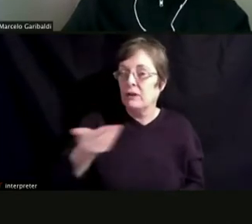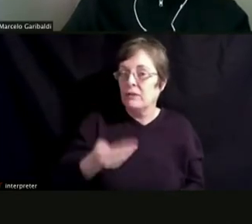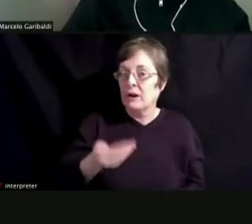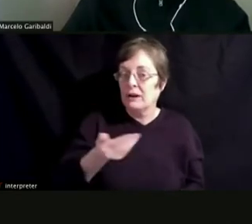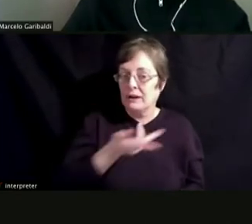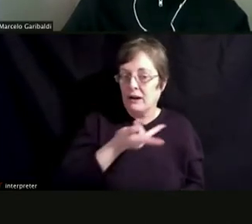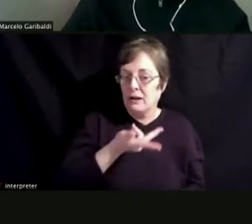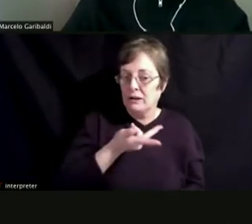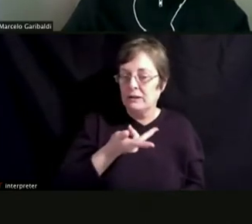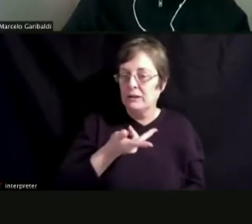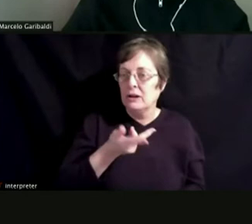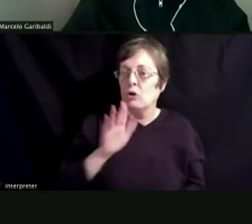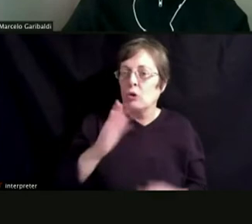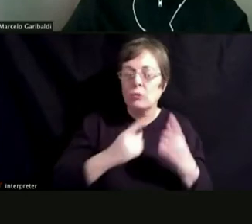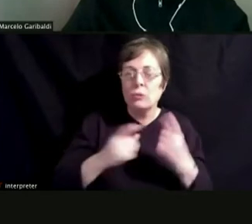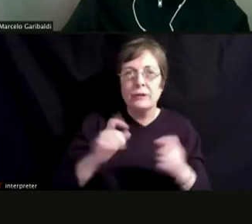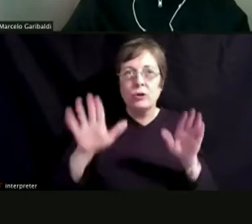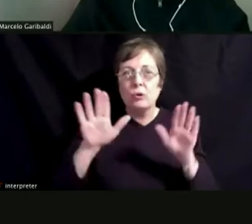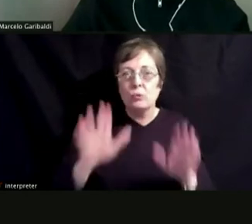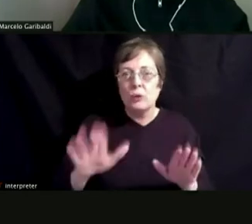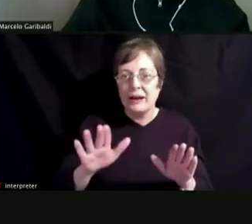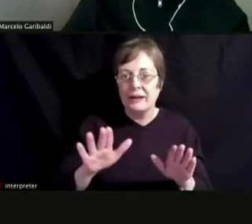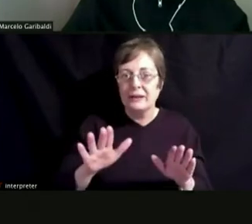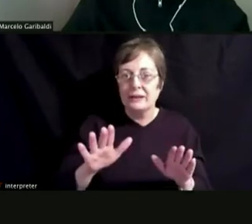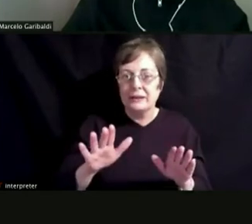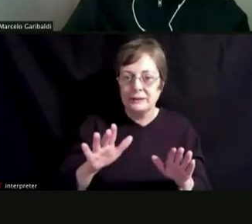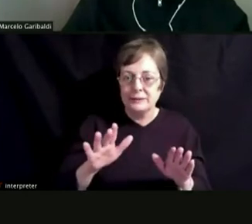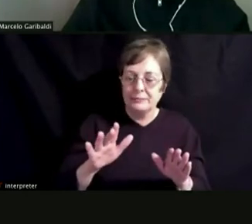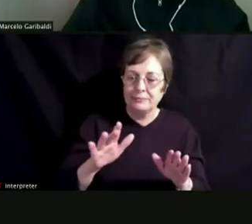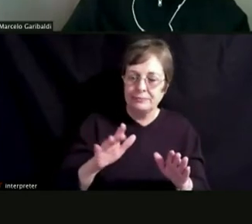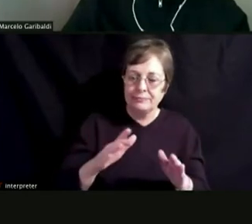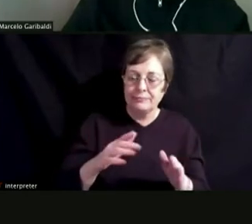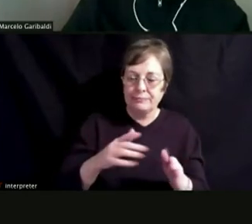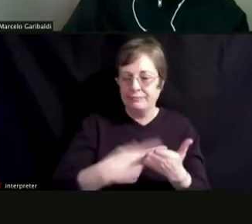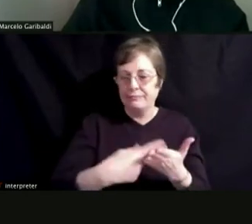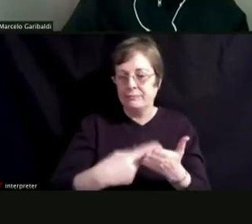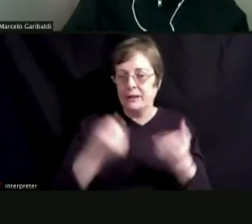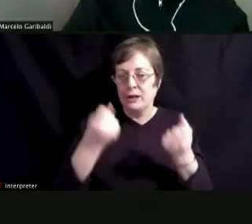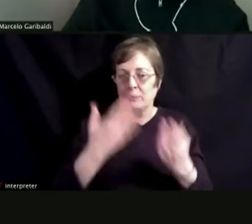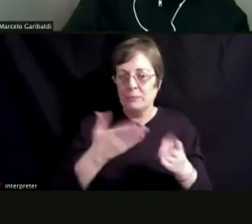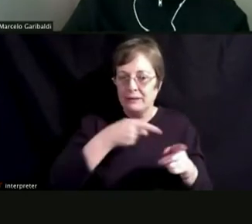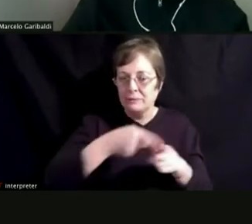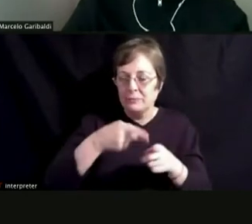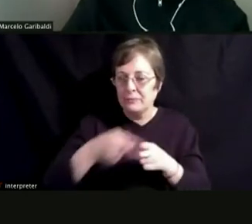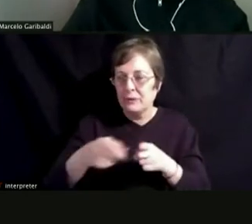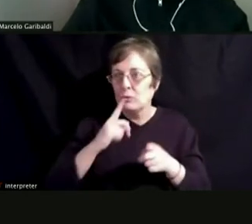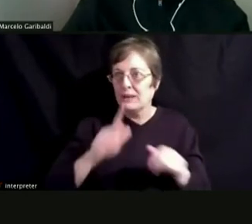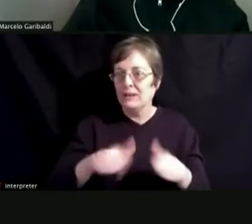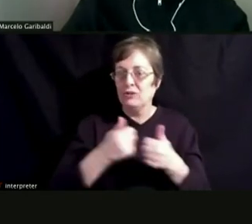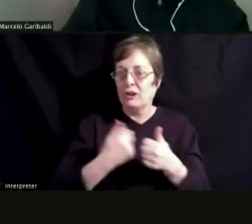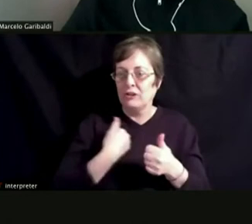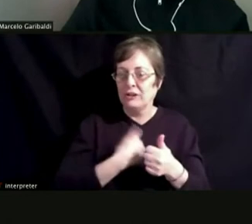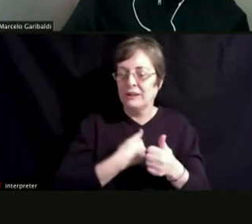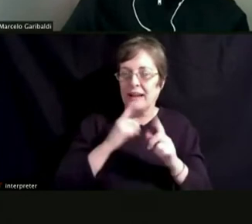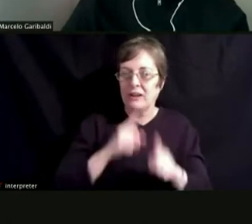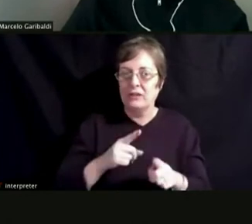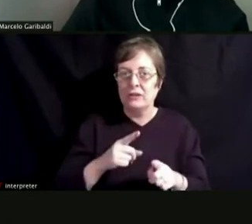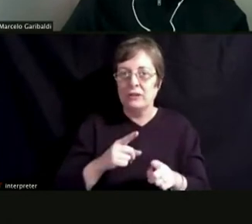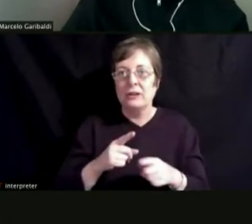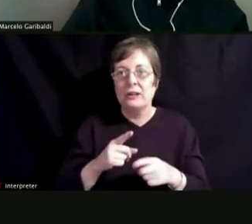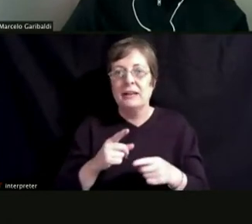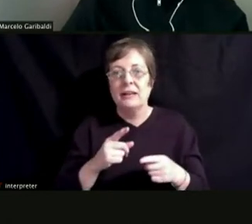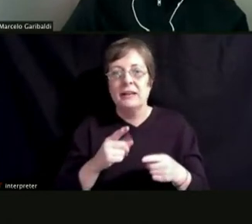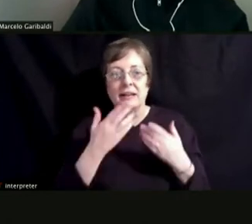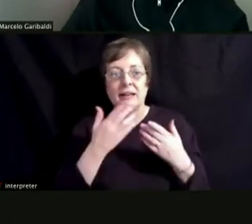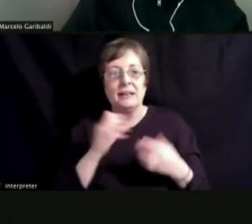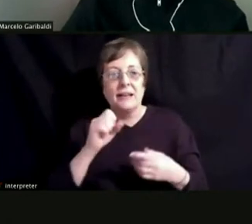questions were really great, and they probed a lot of different areas, challenged us. Yeah, they were very great. Thank you for having us all. Thank